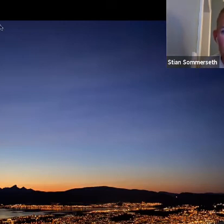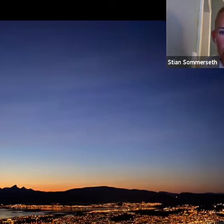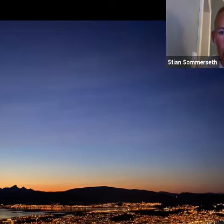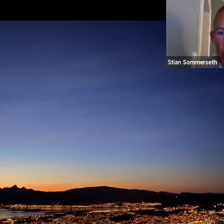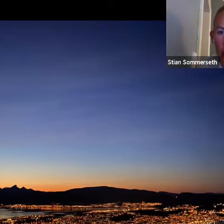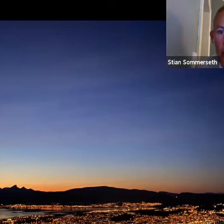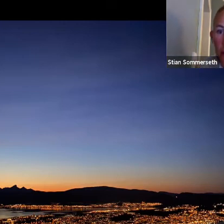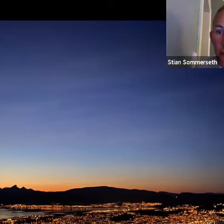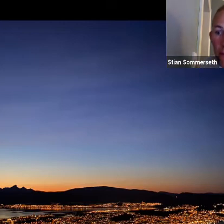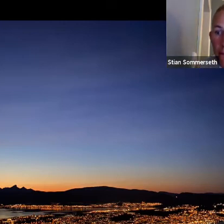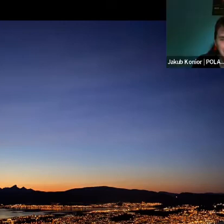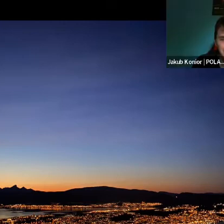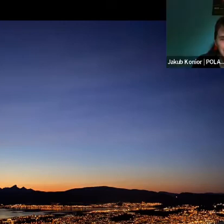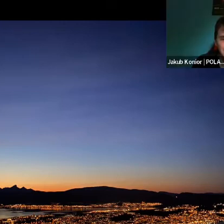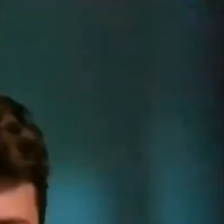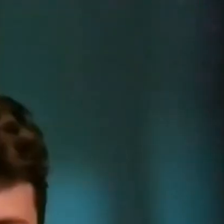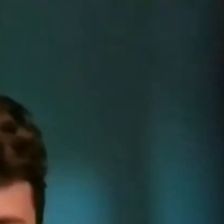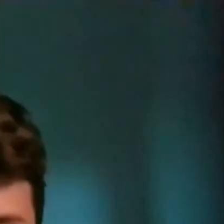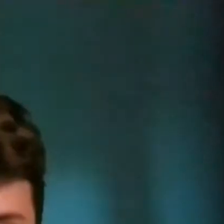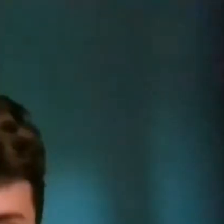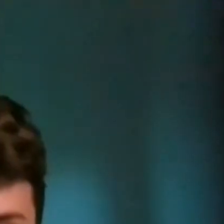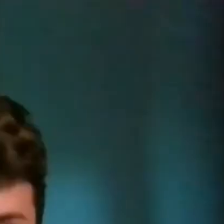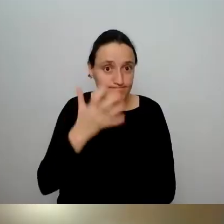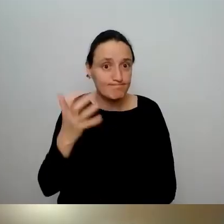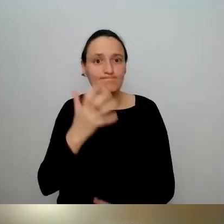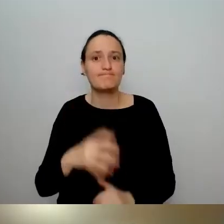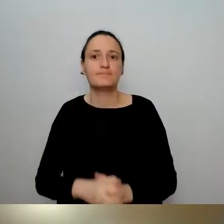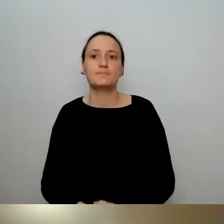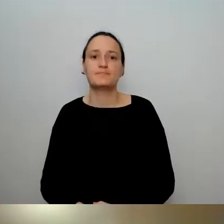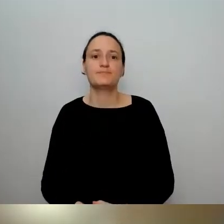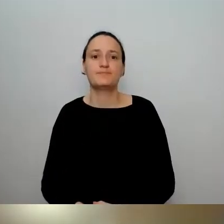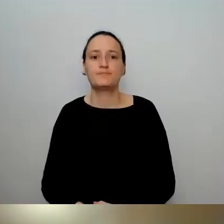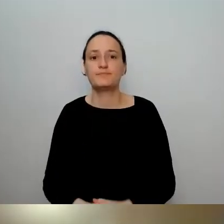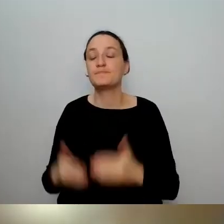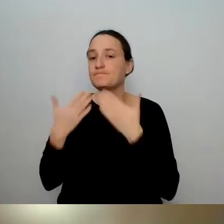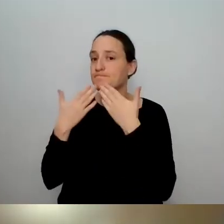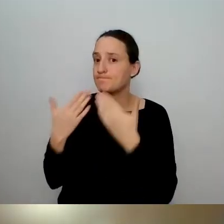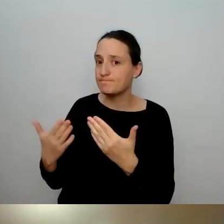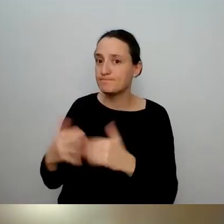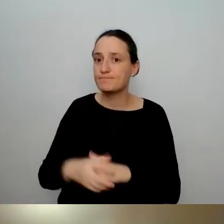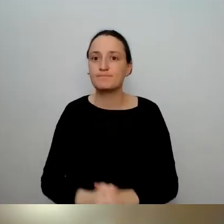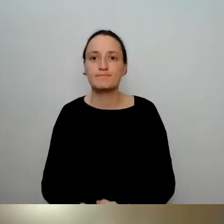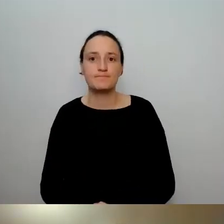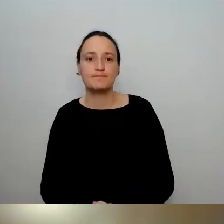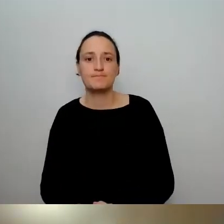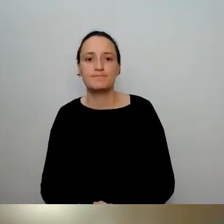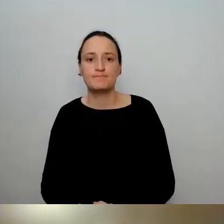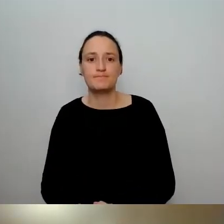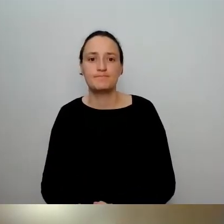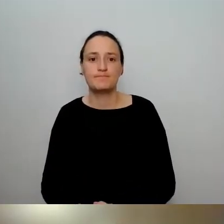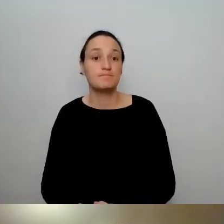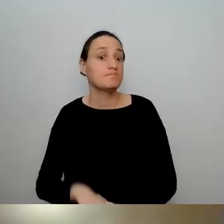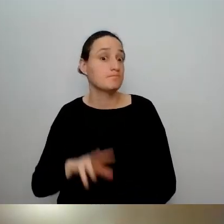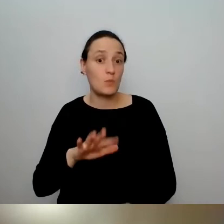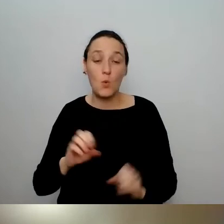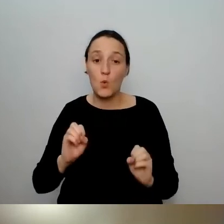I'll try to stop my sharing. Okay. Thank you very much. Very, very interesting stuff.